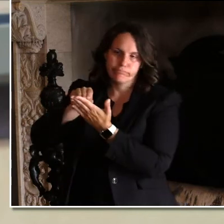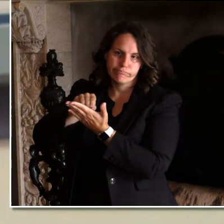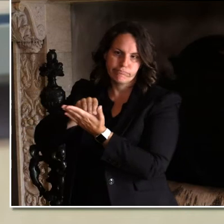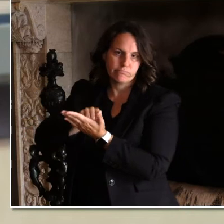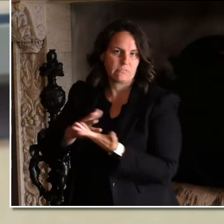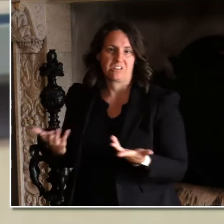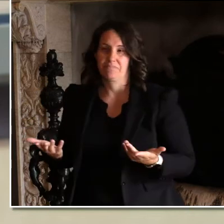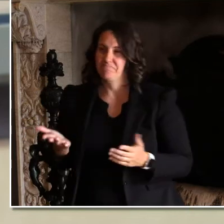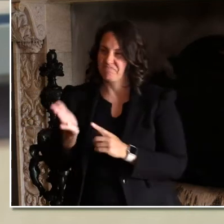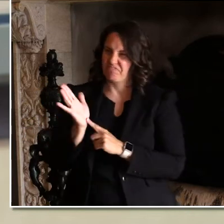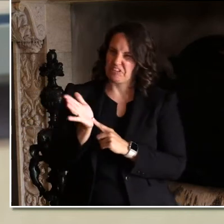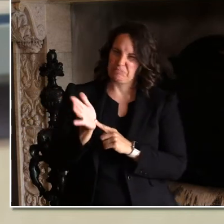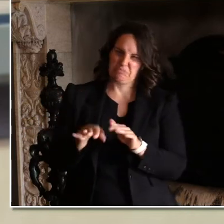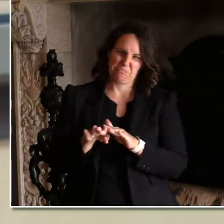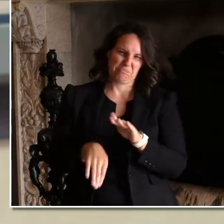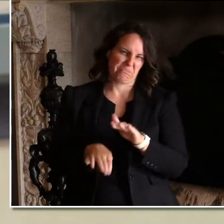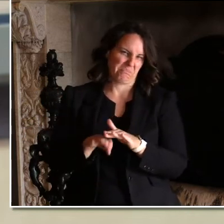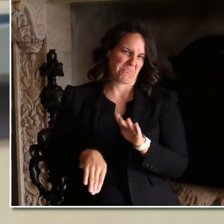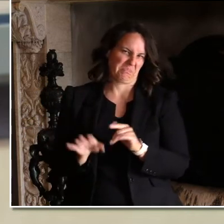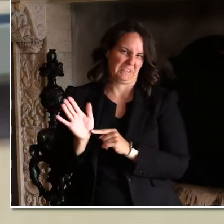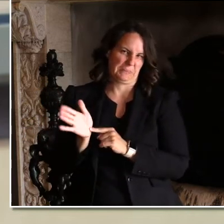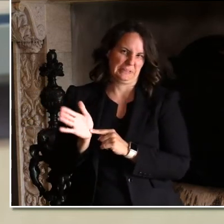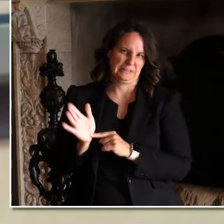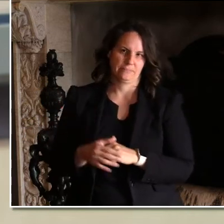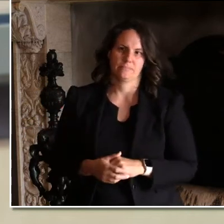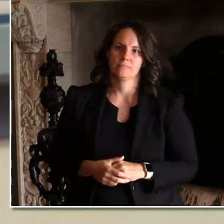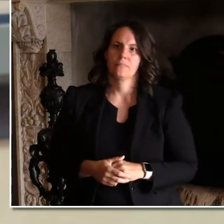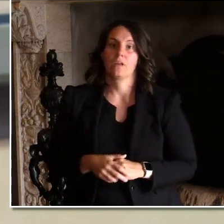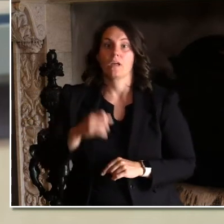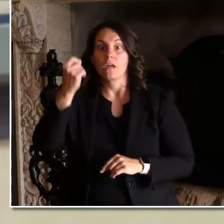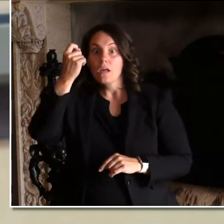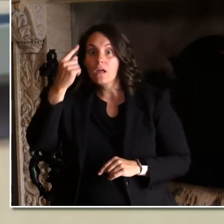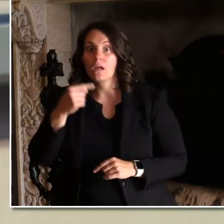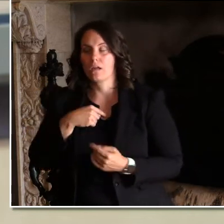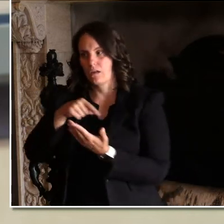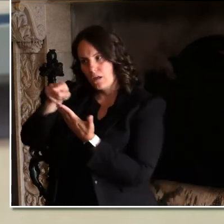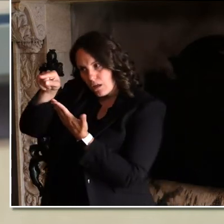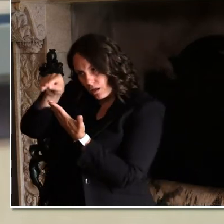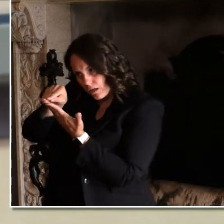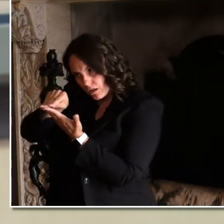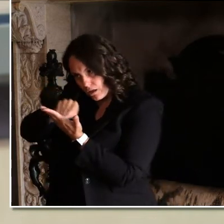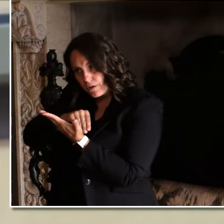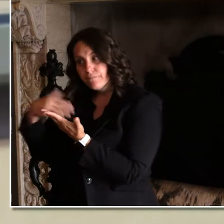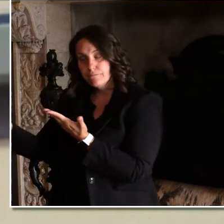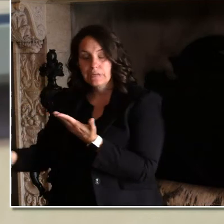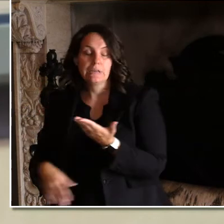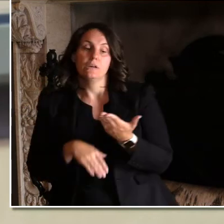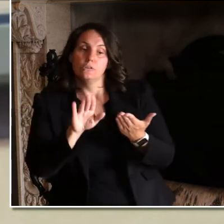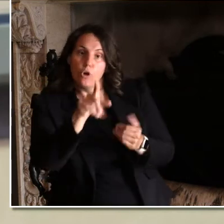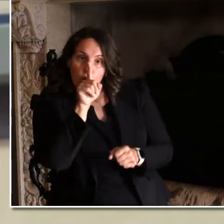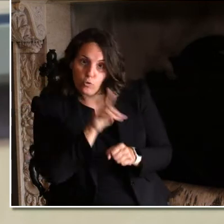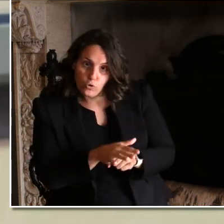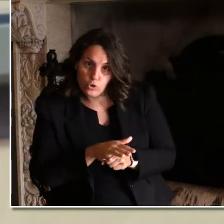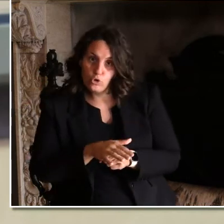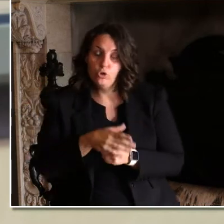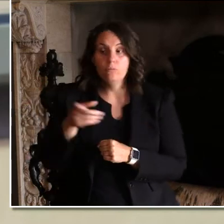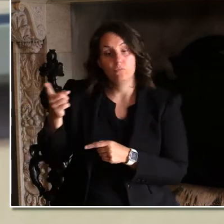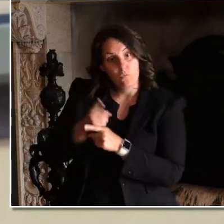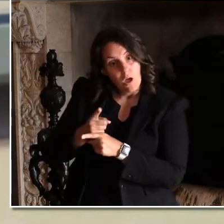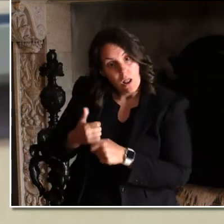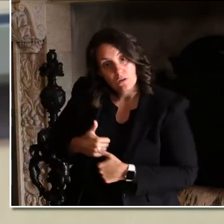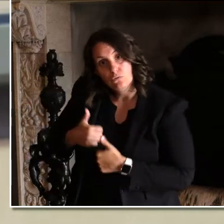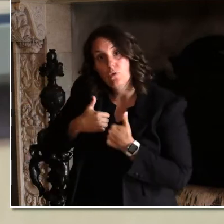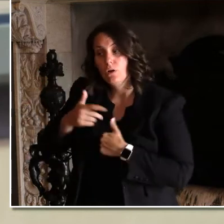is double and triple checked to make sure that everything that goes into the system is accurate. So if you're able to use COVID